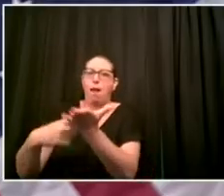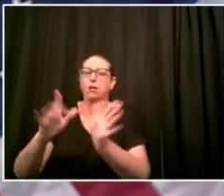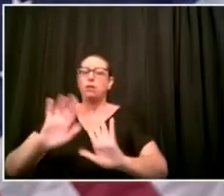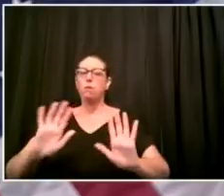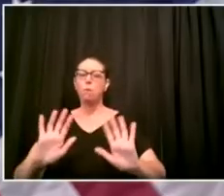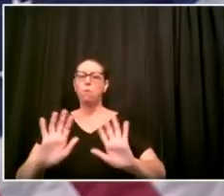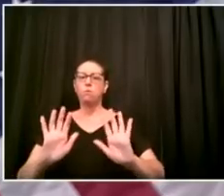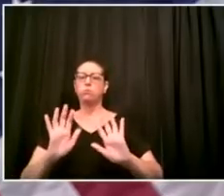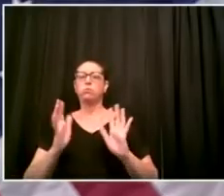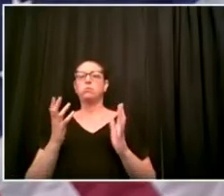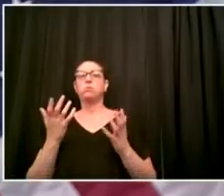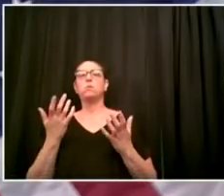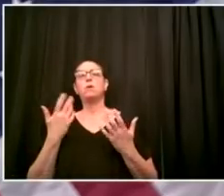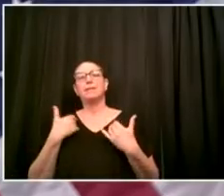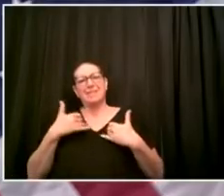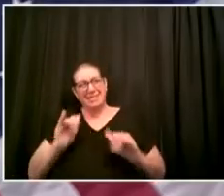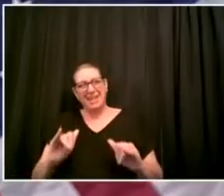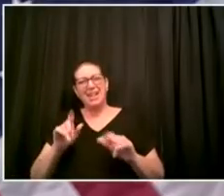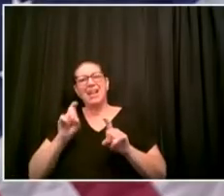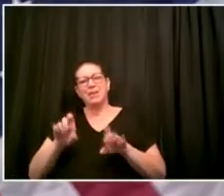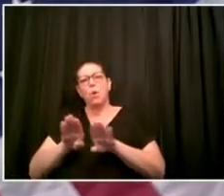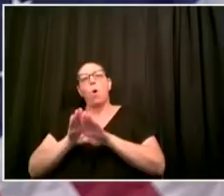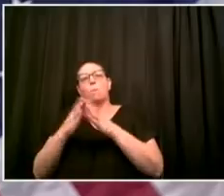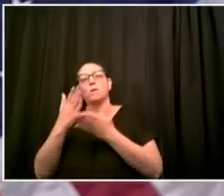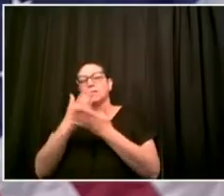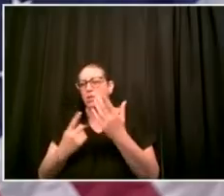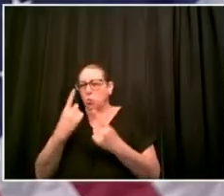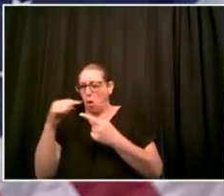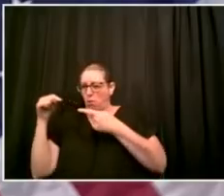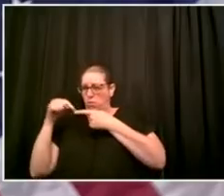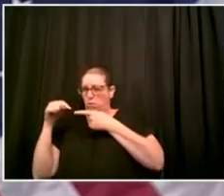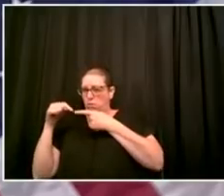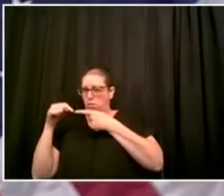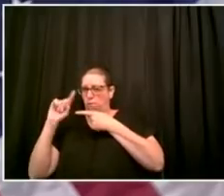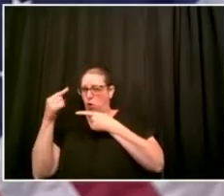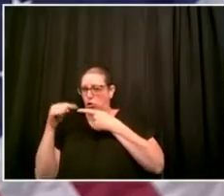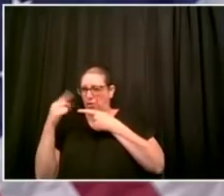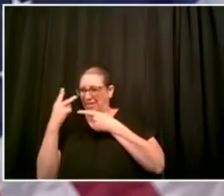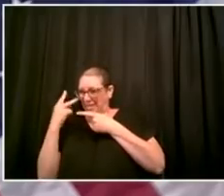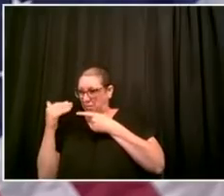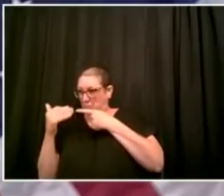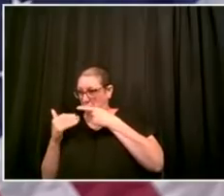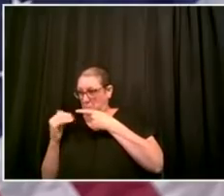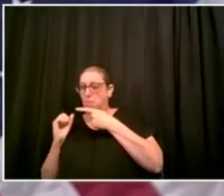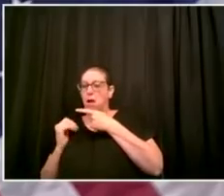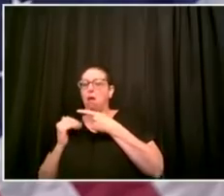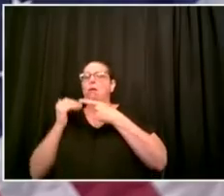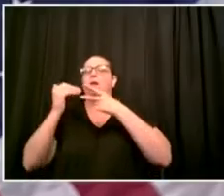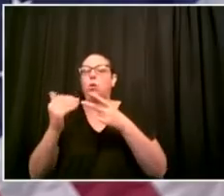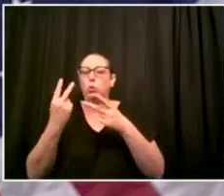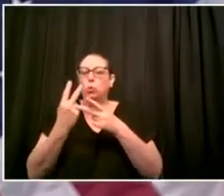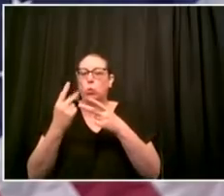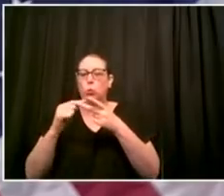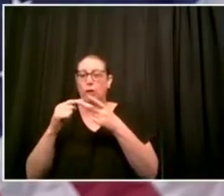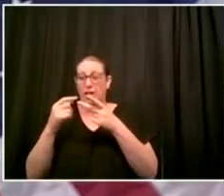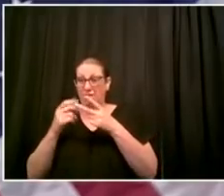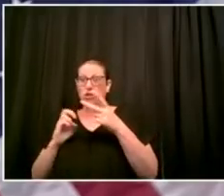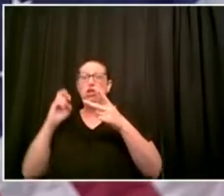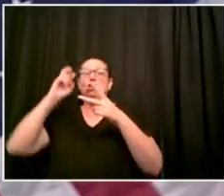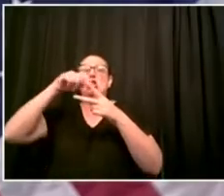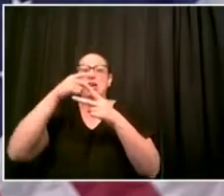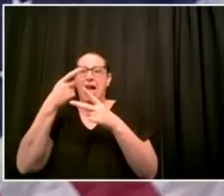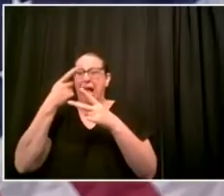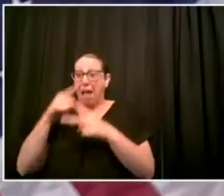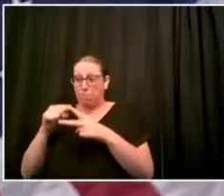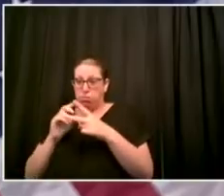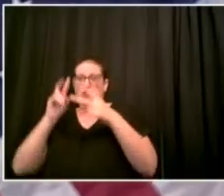works. And that will obviously be for at least several weeks. We'll talk more about that as we get closer. But right now, let's get through the first